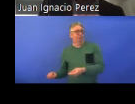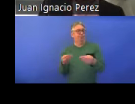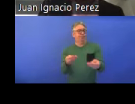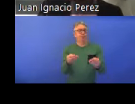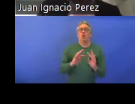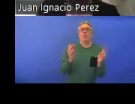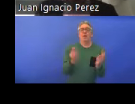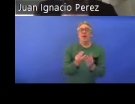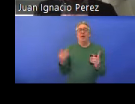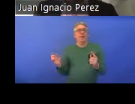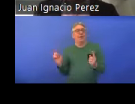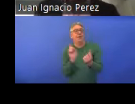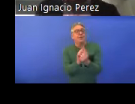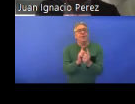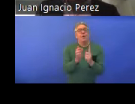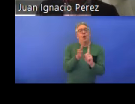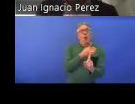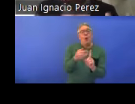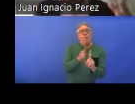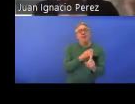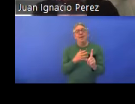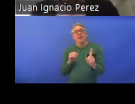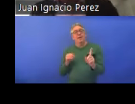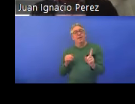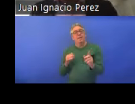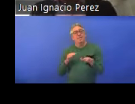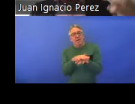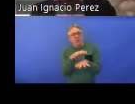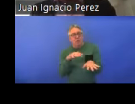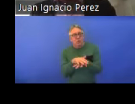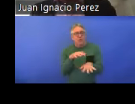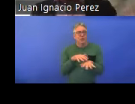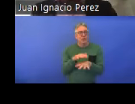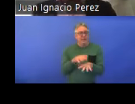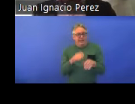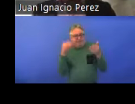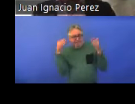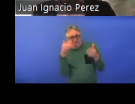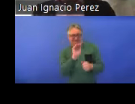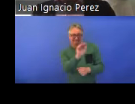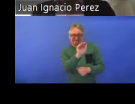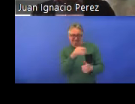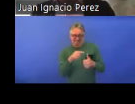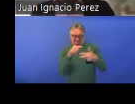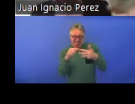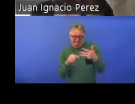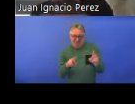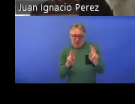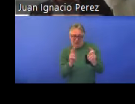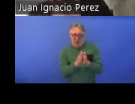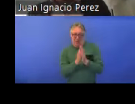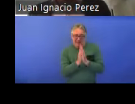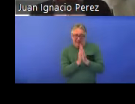influence and lobby committee members so that their issues that they bring and the questions that they bring are reflected